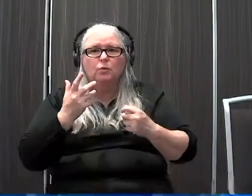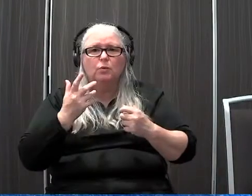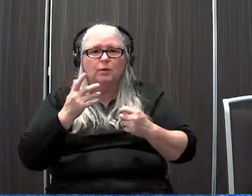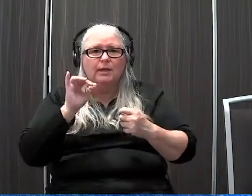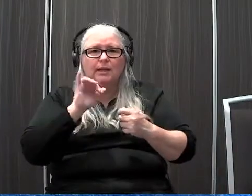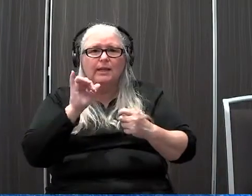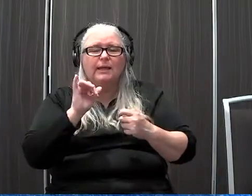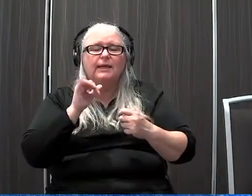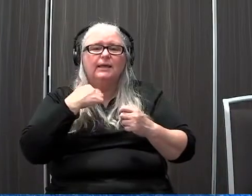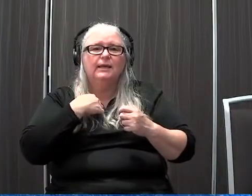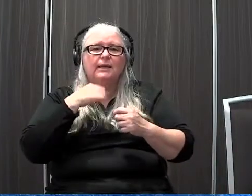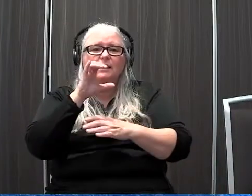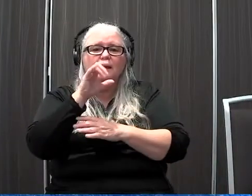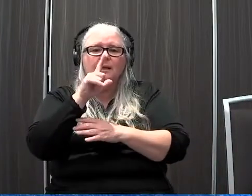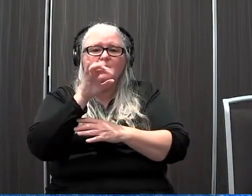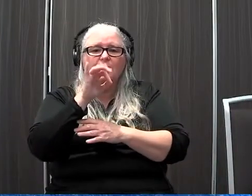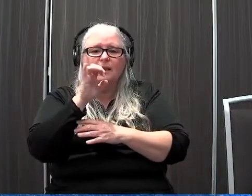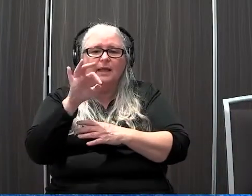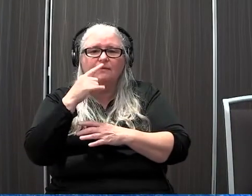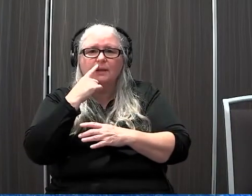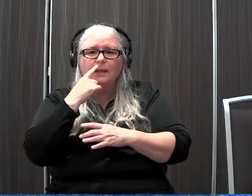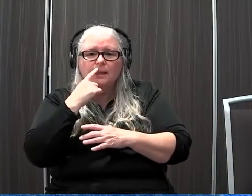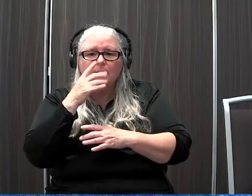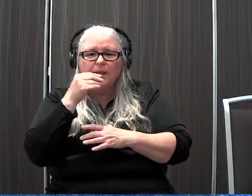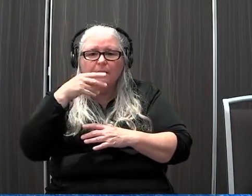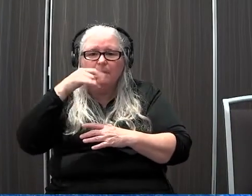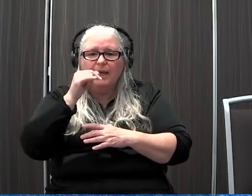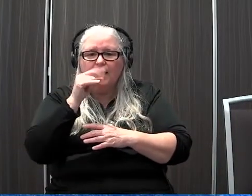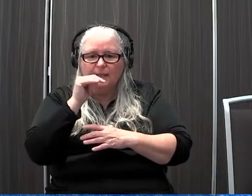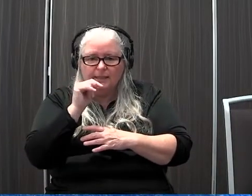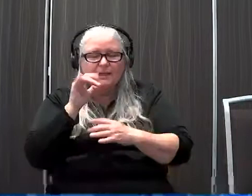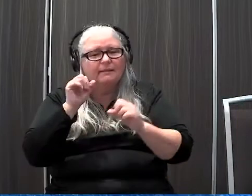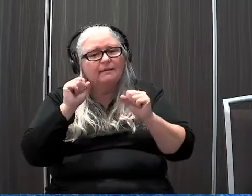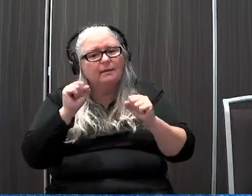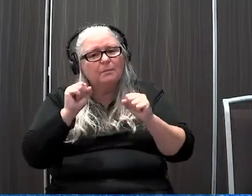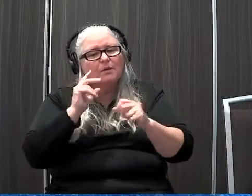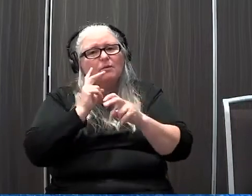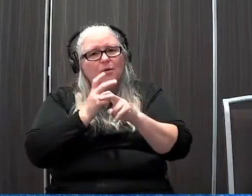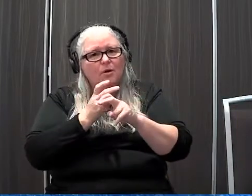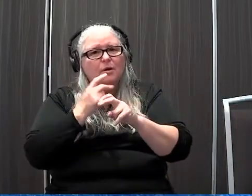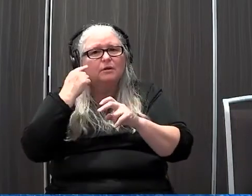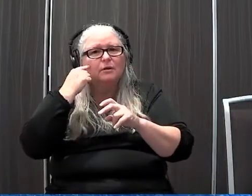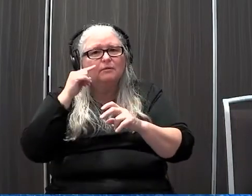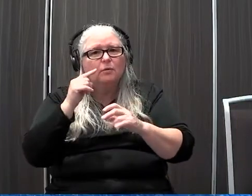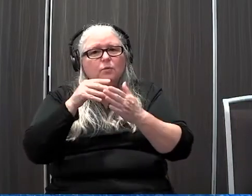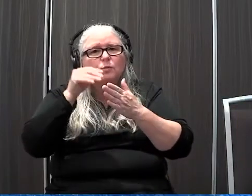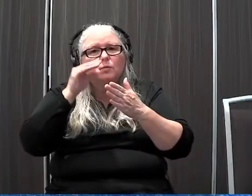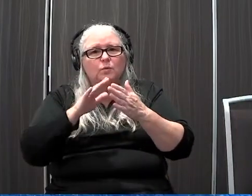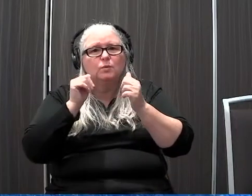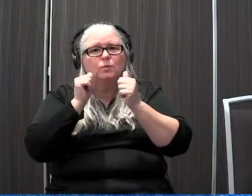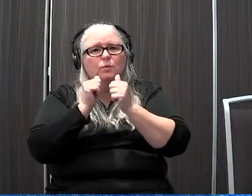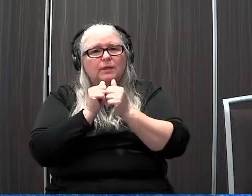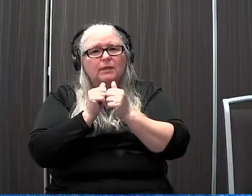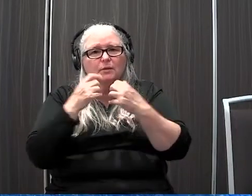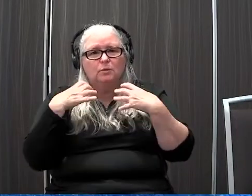lip and palate and corneal atresia, and this can make it really difficult for individuals with